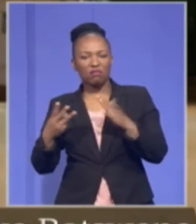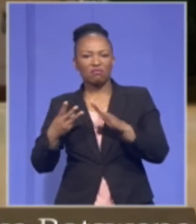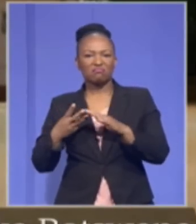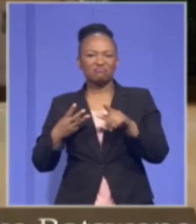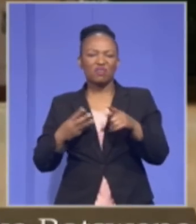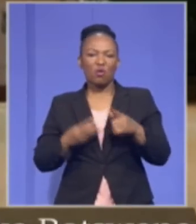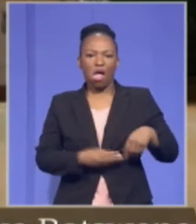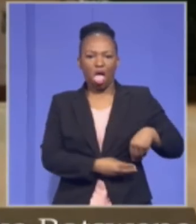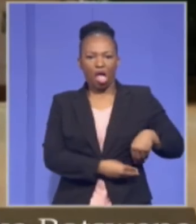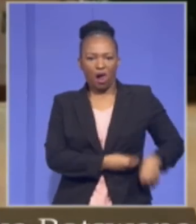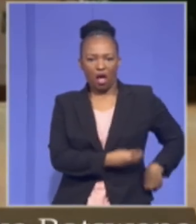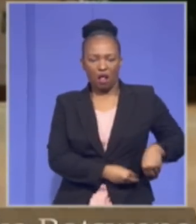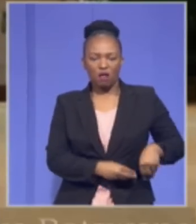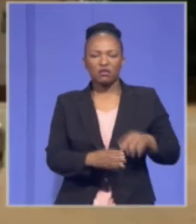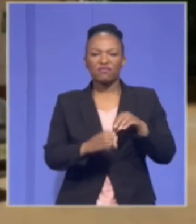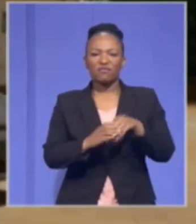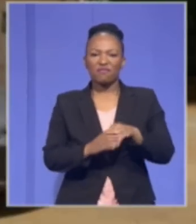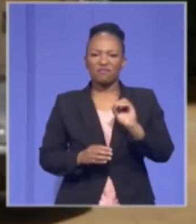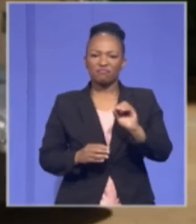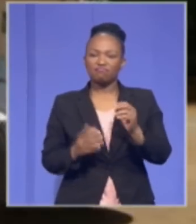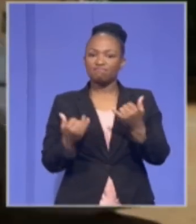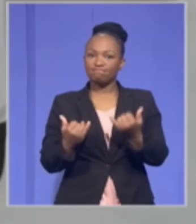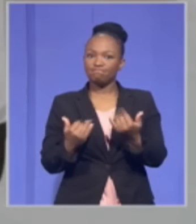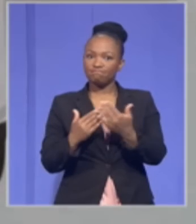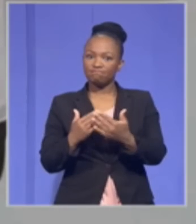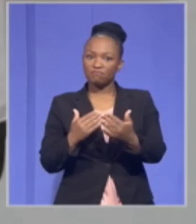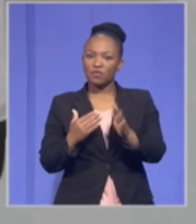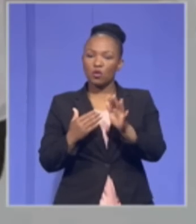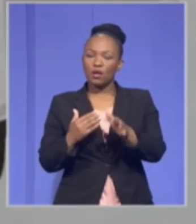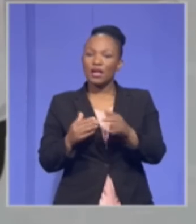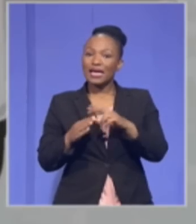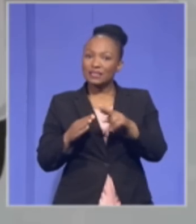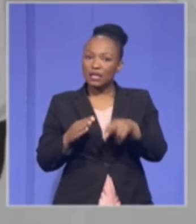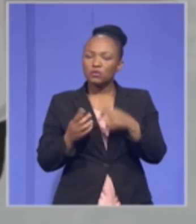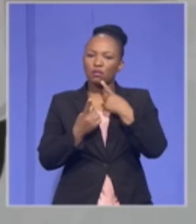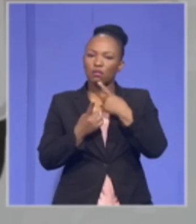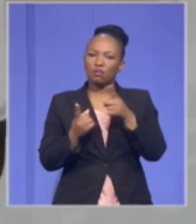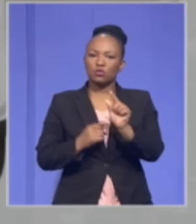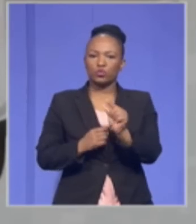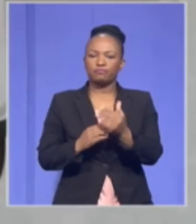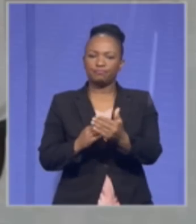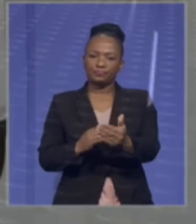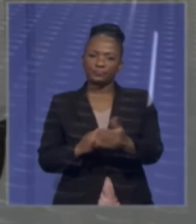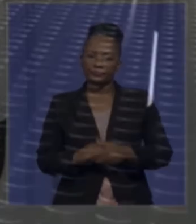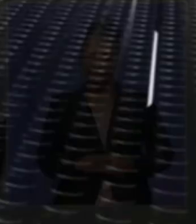tša bomenetša. Go letetše gore dipoelo di lekollwe mo matšatšing a sekae.